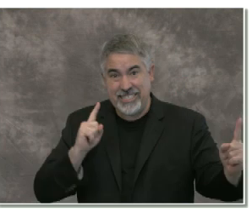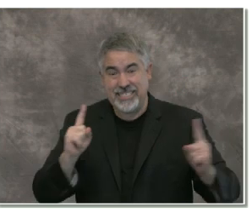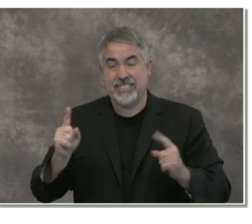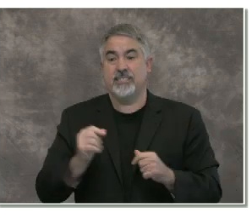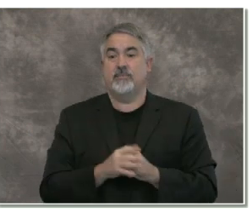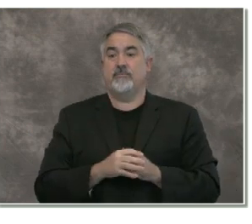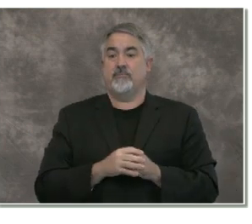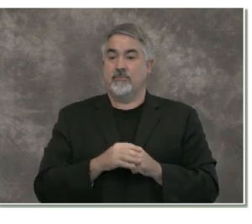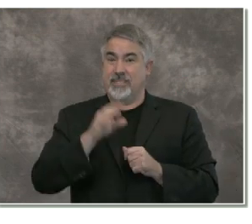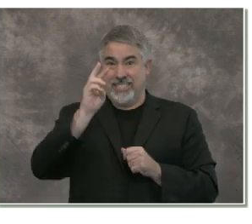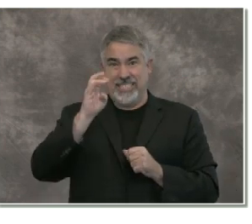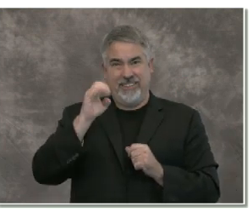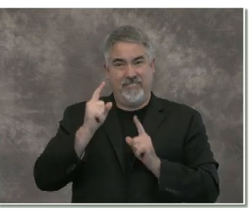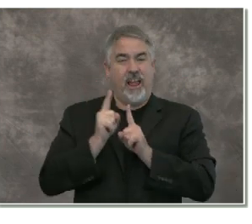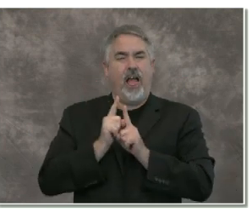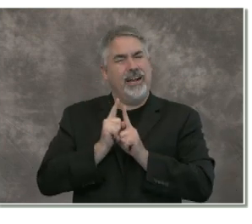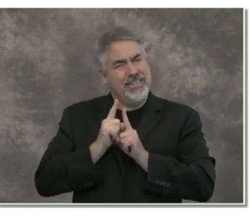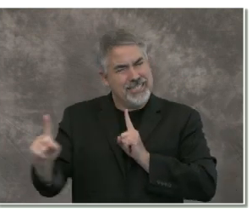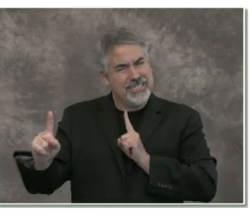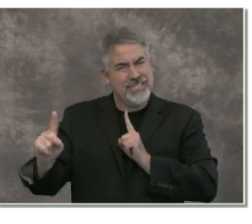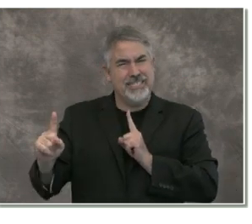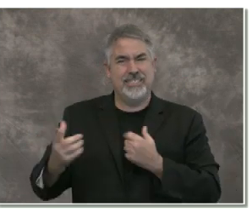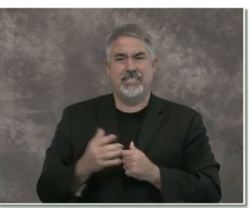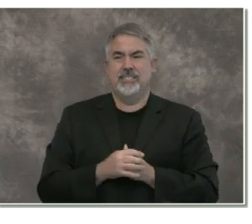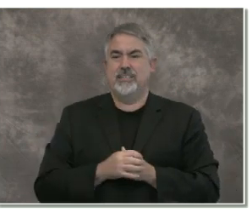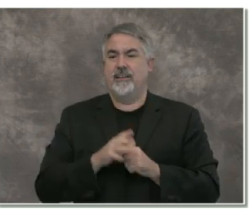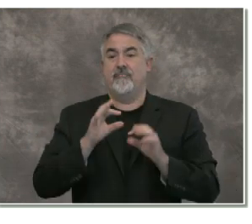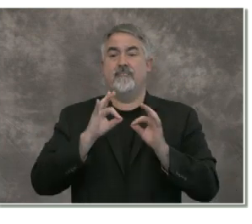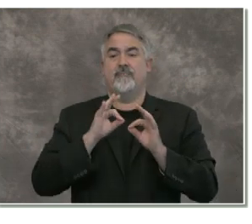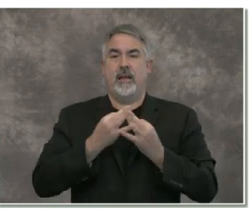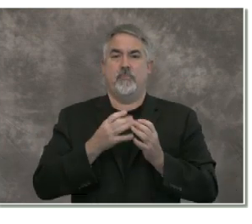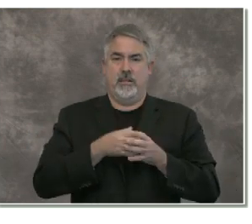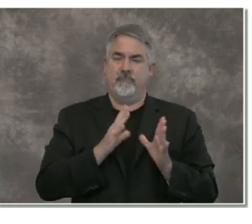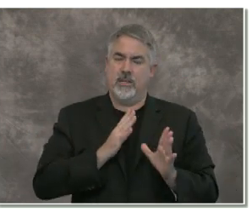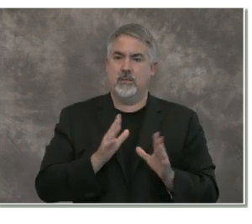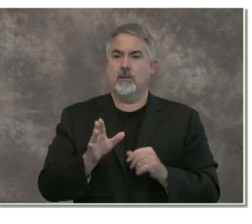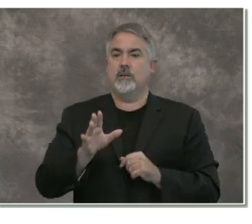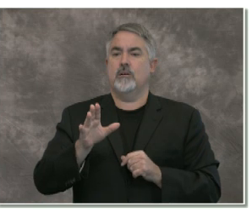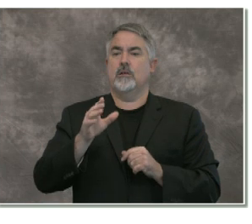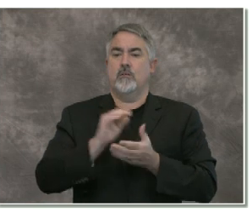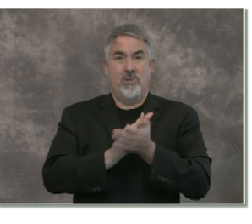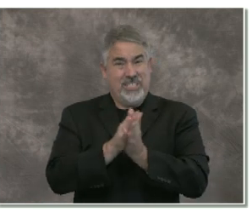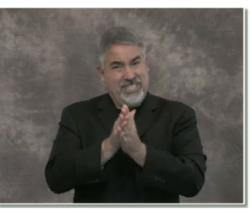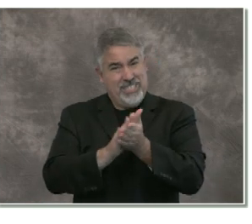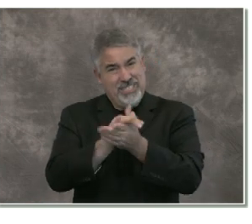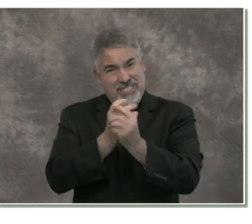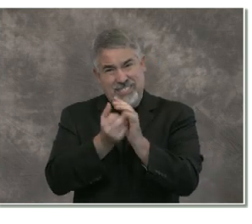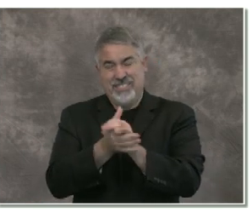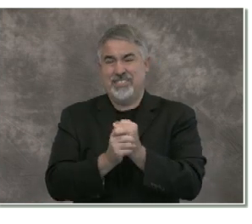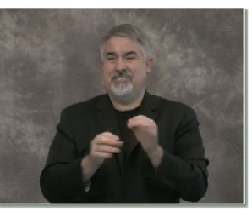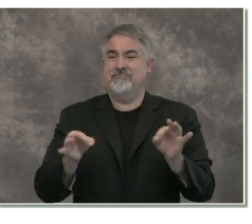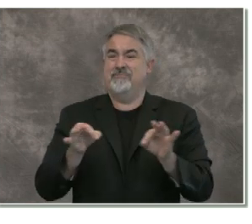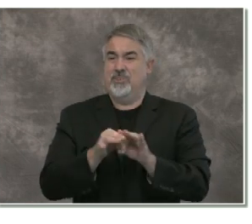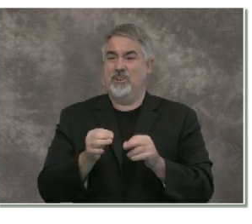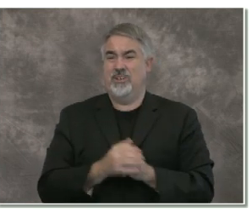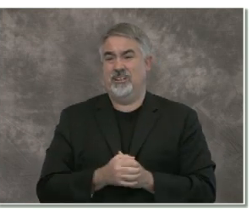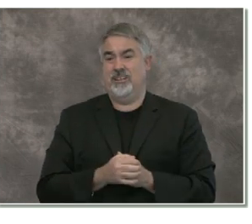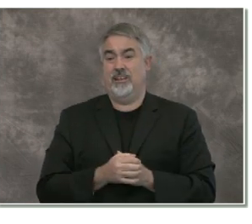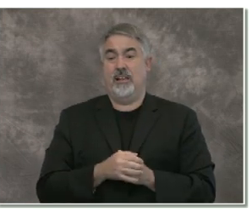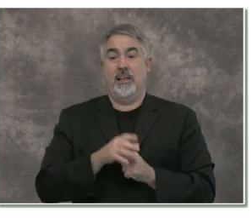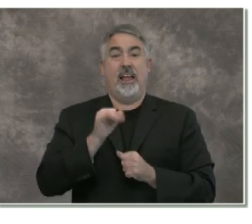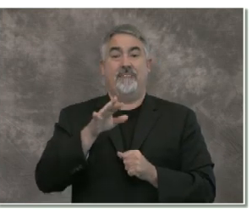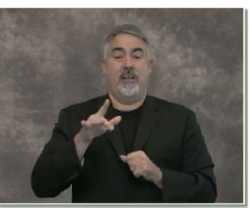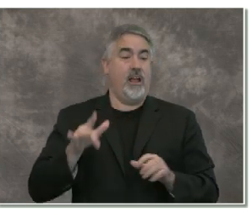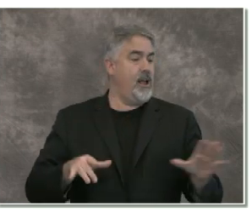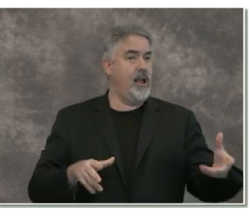between persons who are not a part of your family unit. Continue good hand washing practices. This is vital. Even if you touch a surface that has